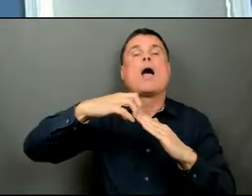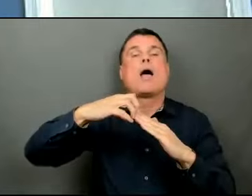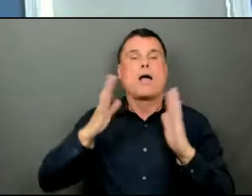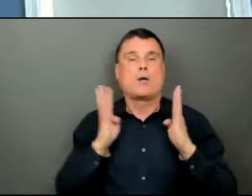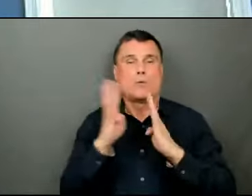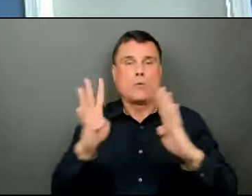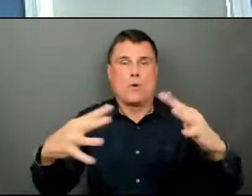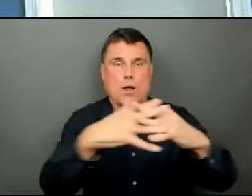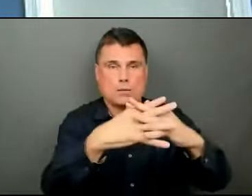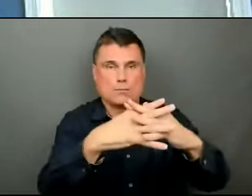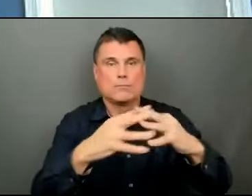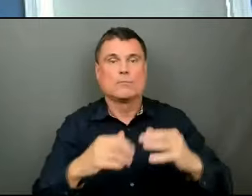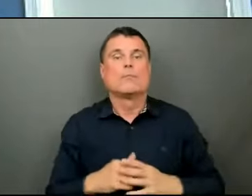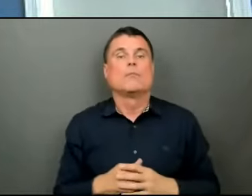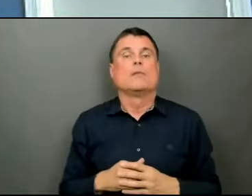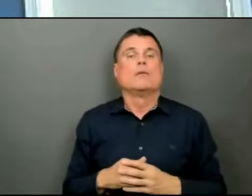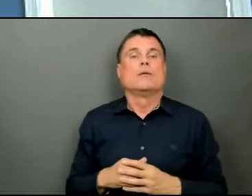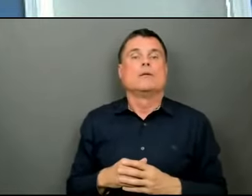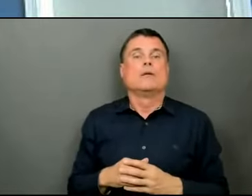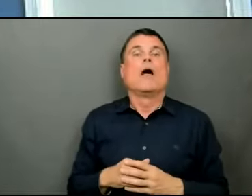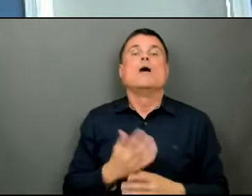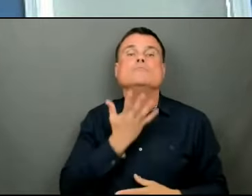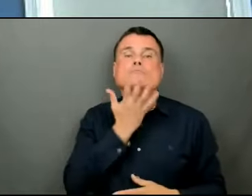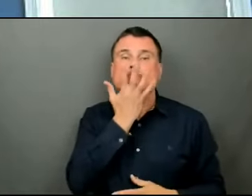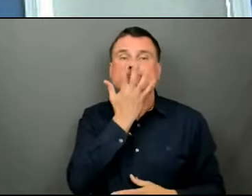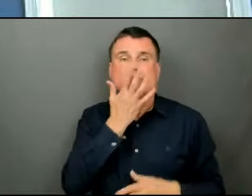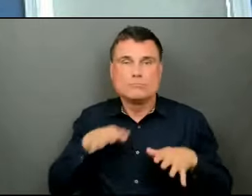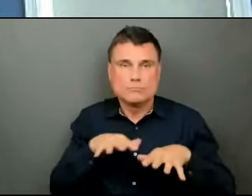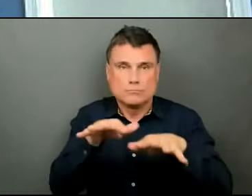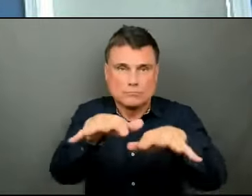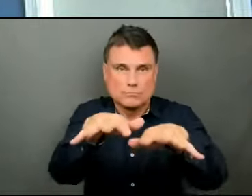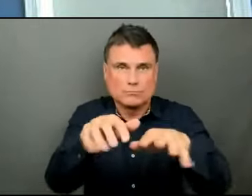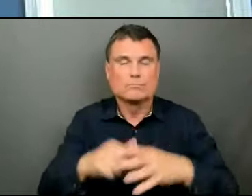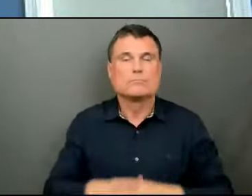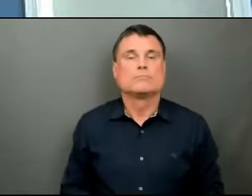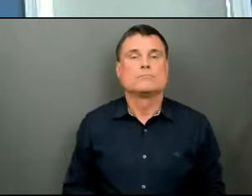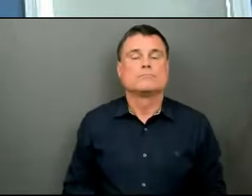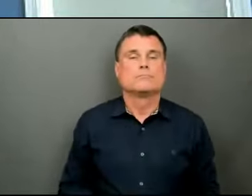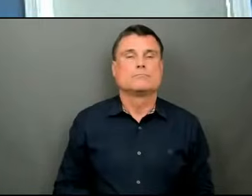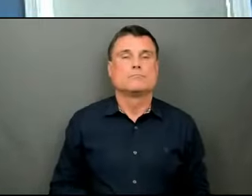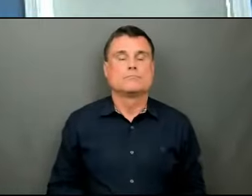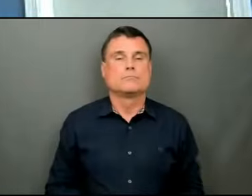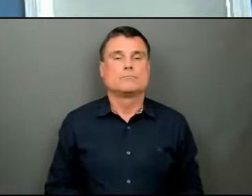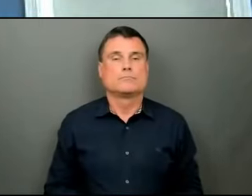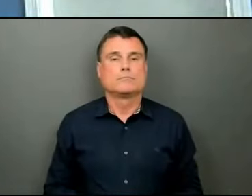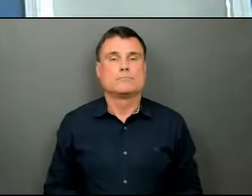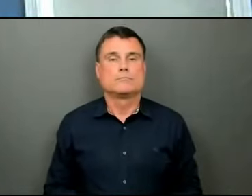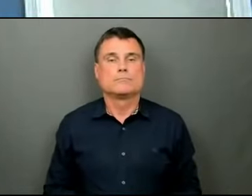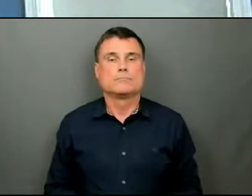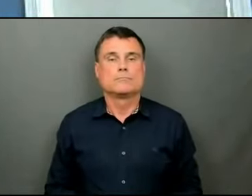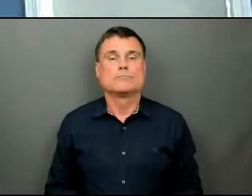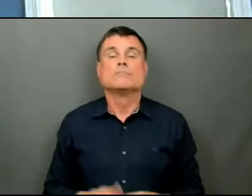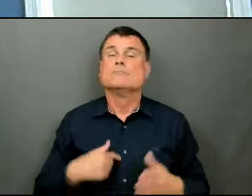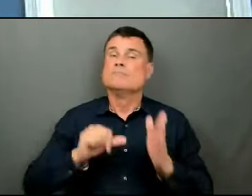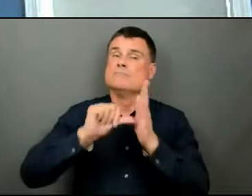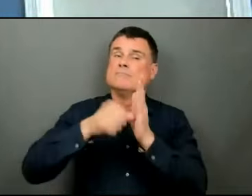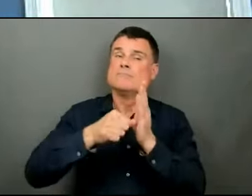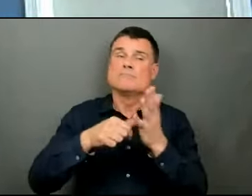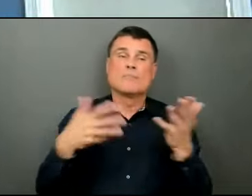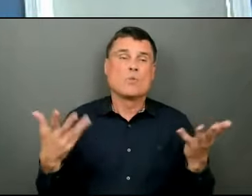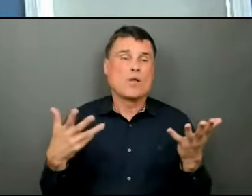region looks very different today than it did a couple of years ago. And a couple of years from now, it will look very different as